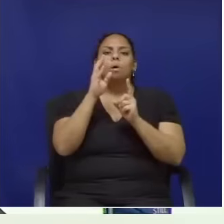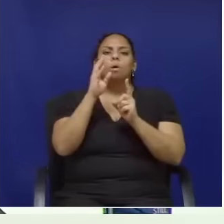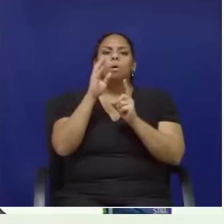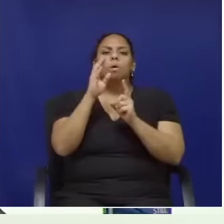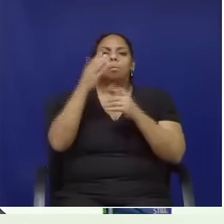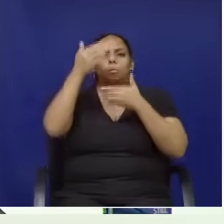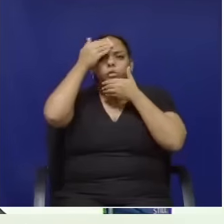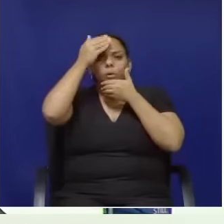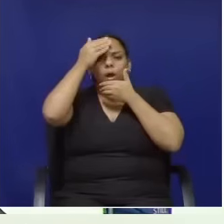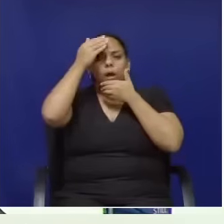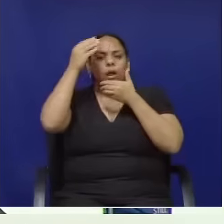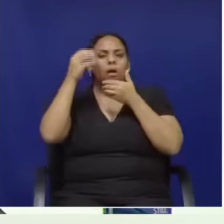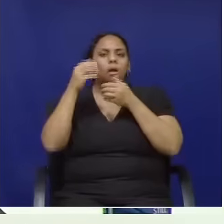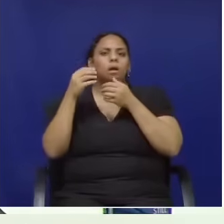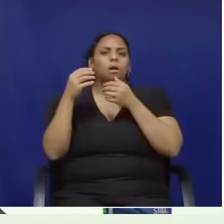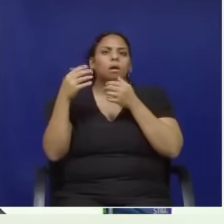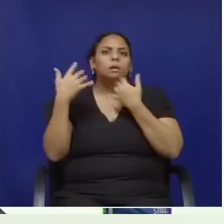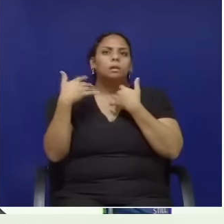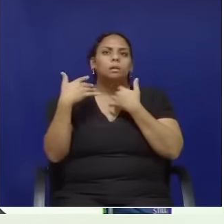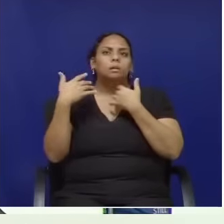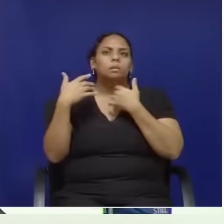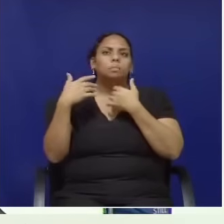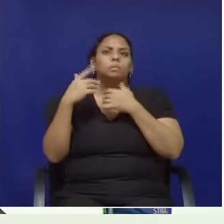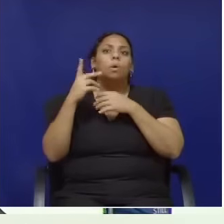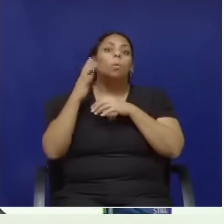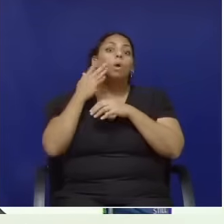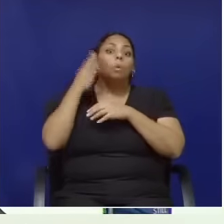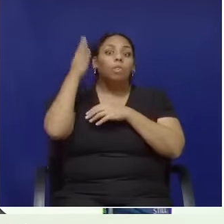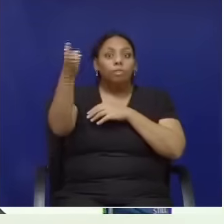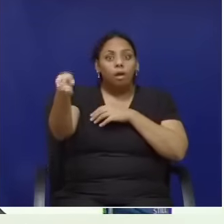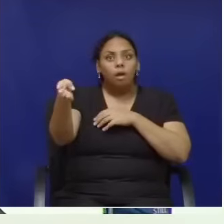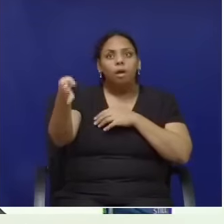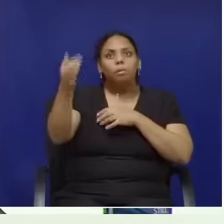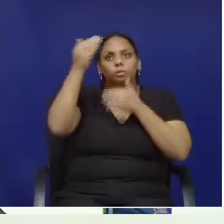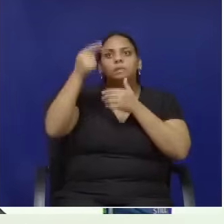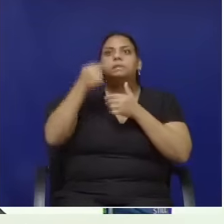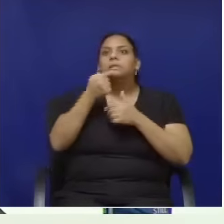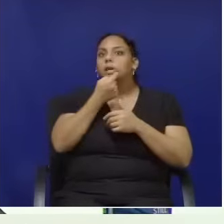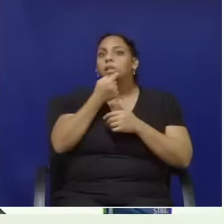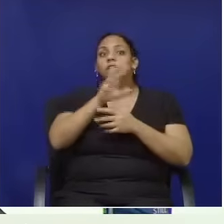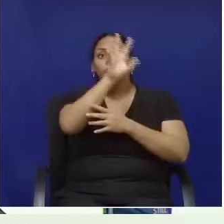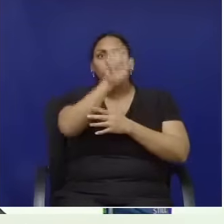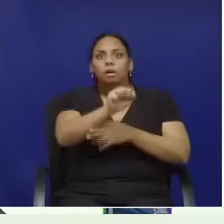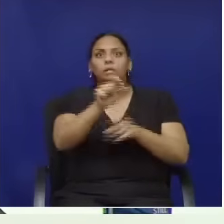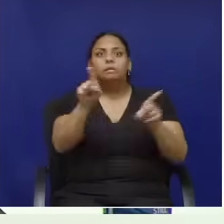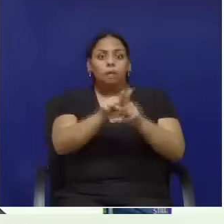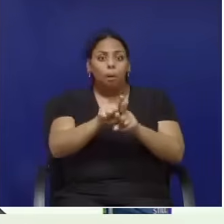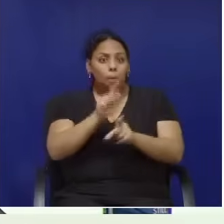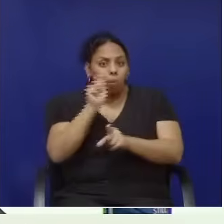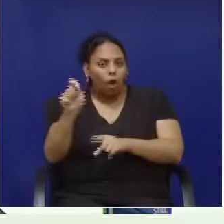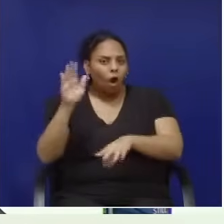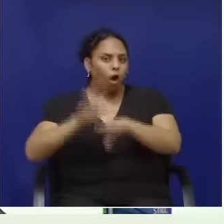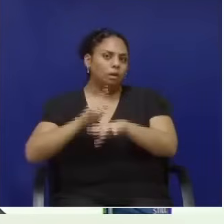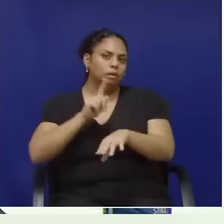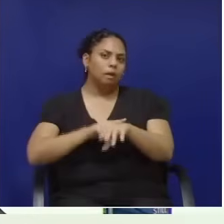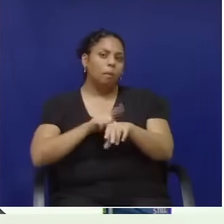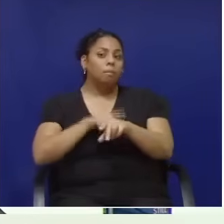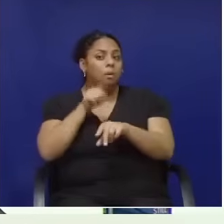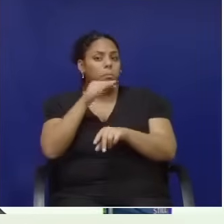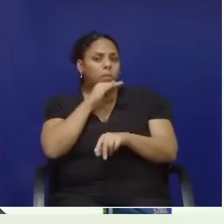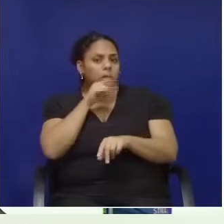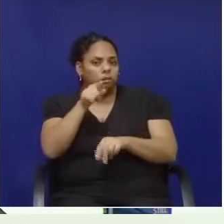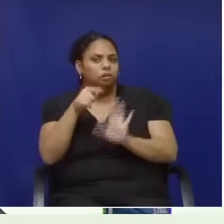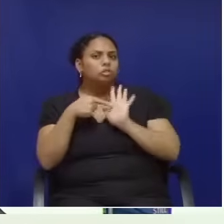Institute. And when we were there in Botswana, they said South Africa even pays on time. This also shows